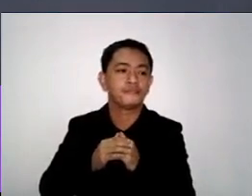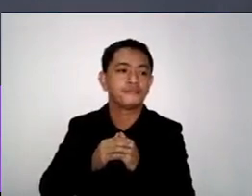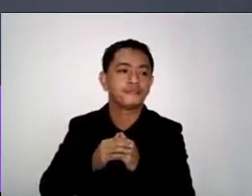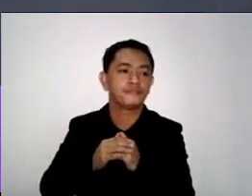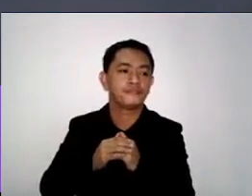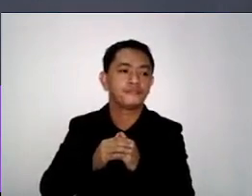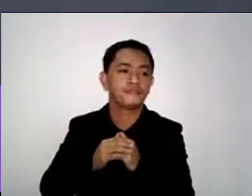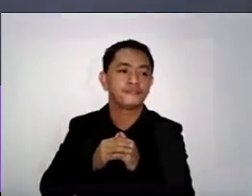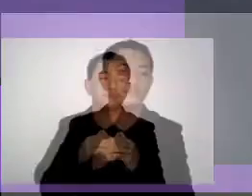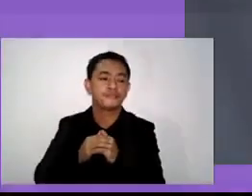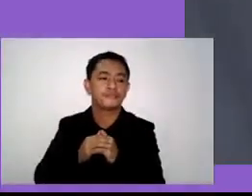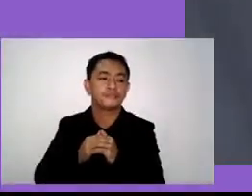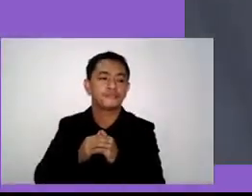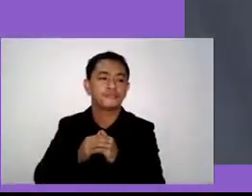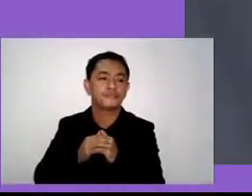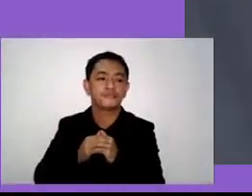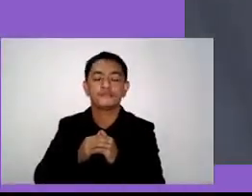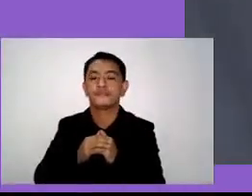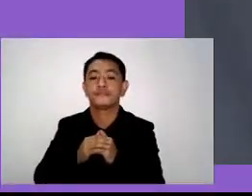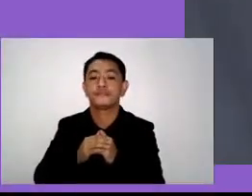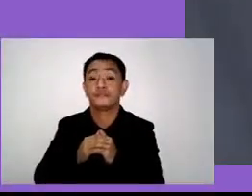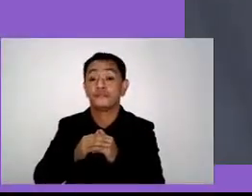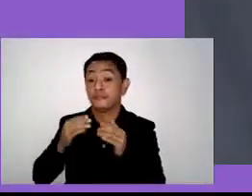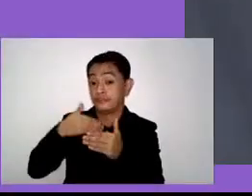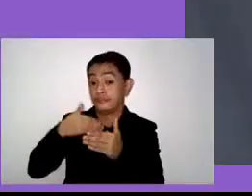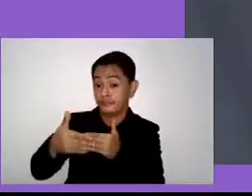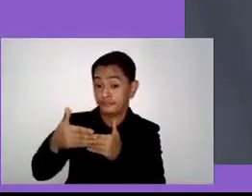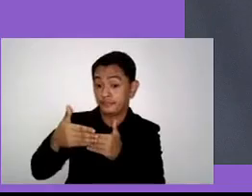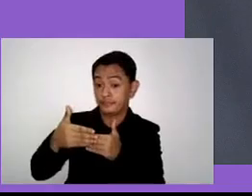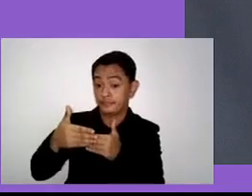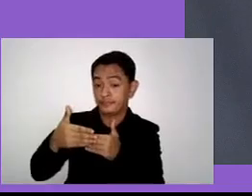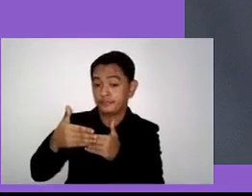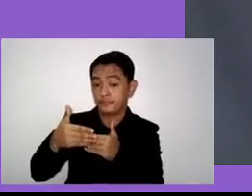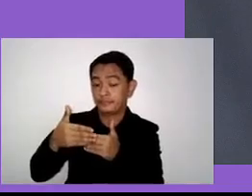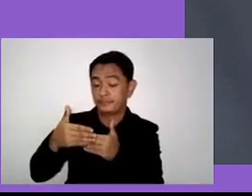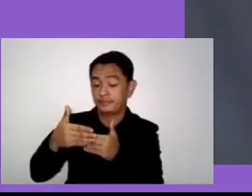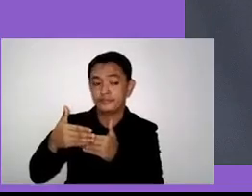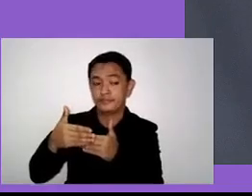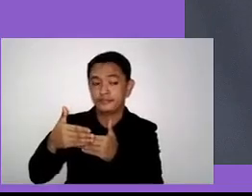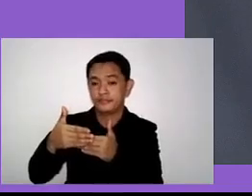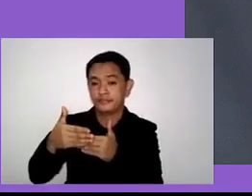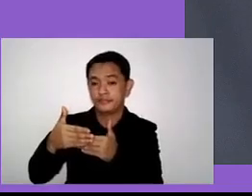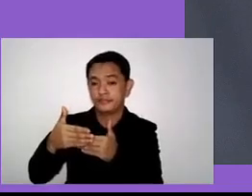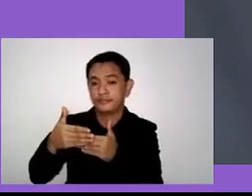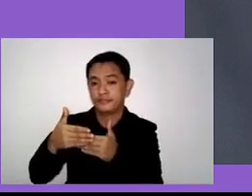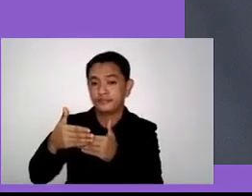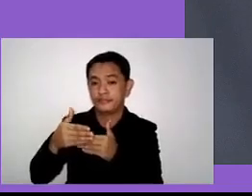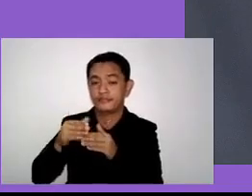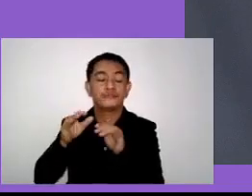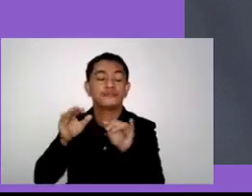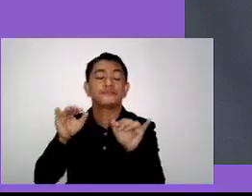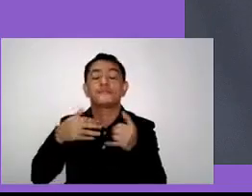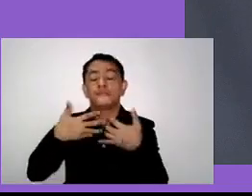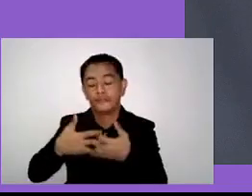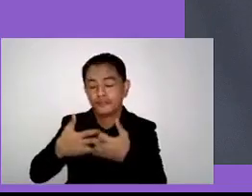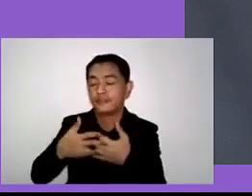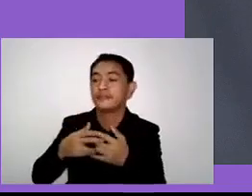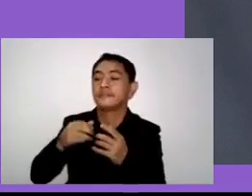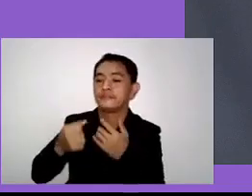Before I present the next literacy component subsequent to the mechanical aspect of reading, let's have another quick